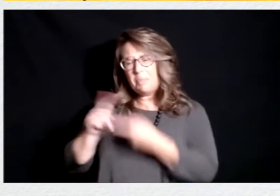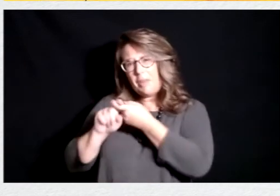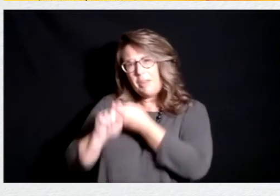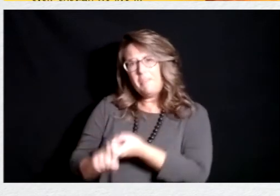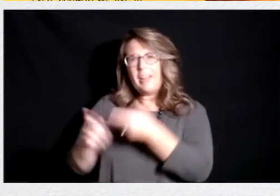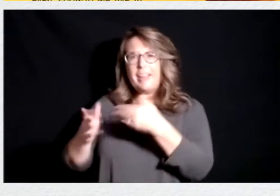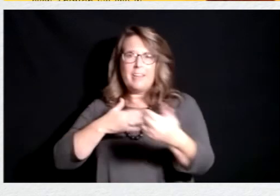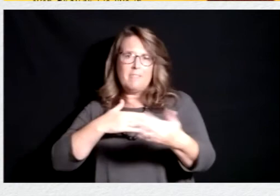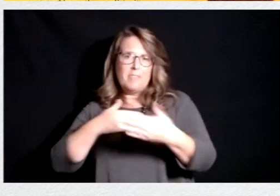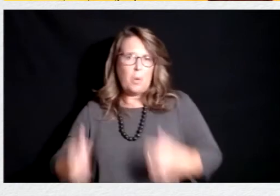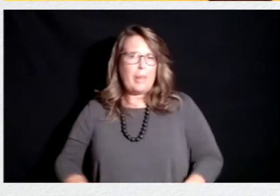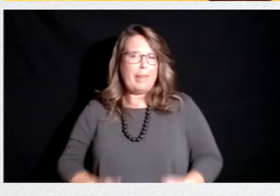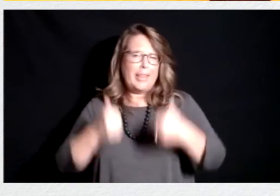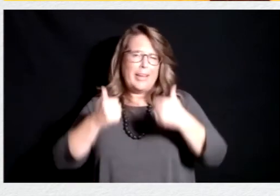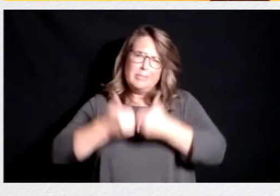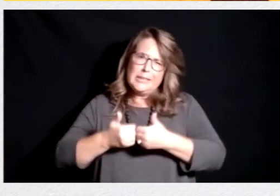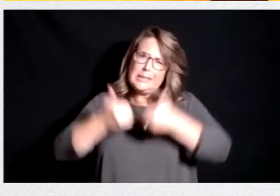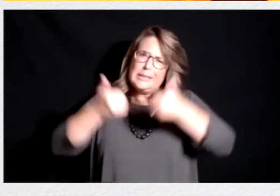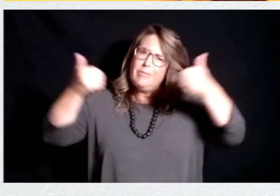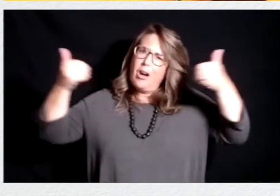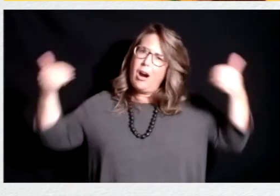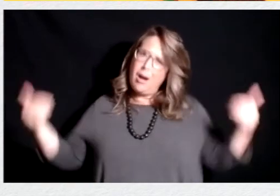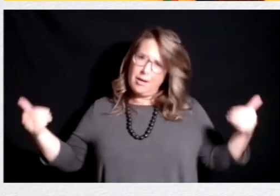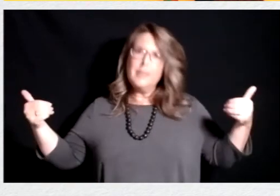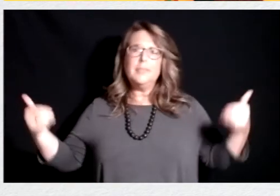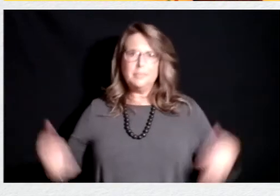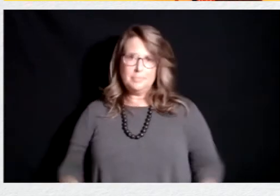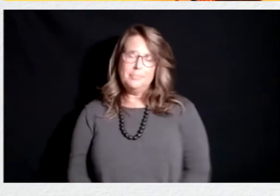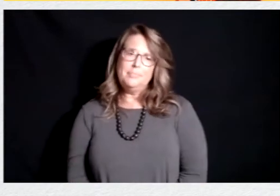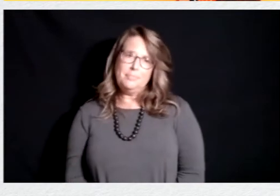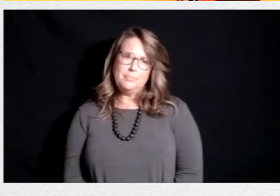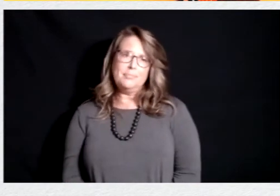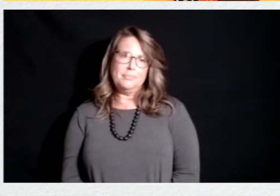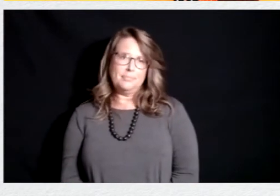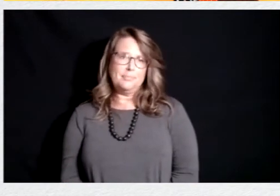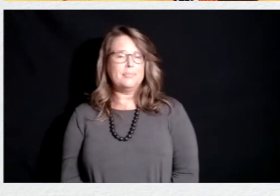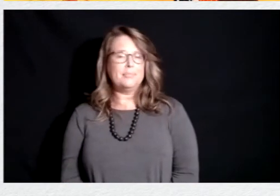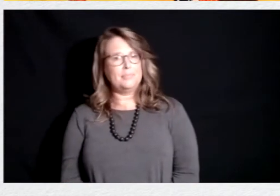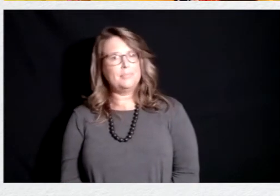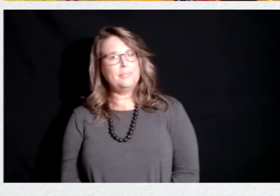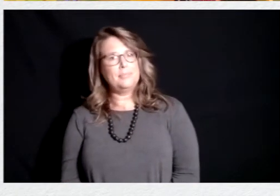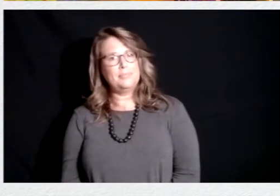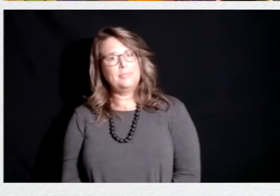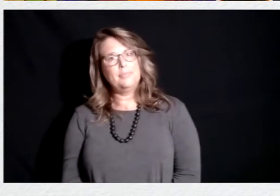different worlds. Aunque los dos vivimos en mundos diferentes.